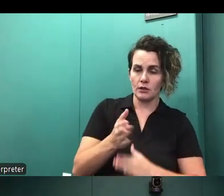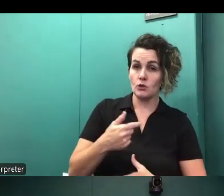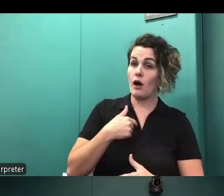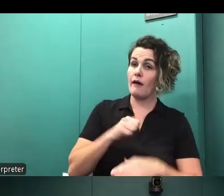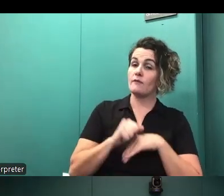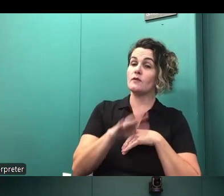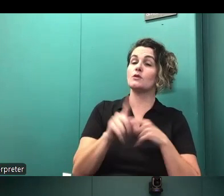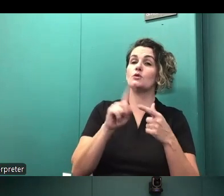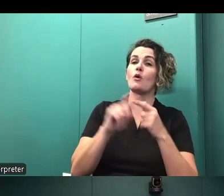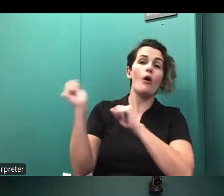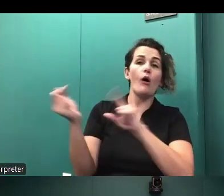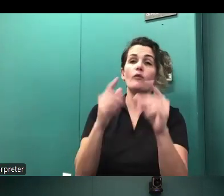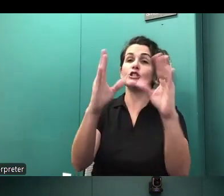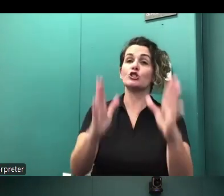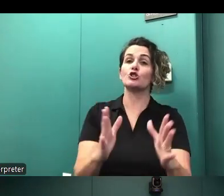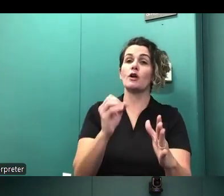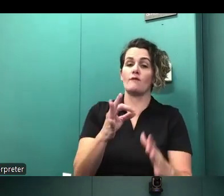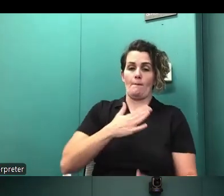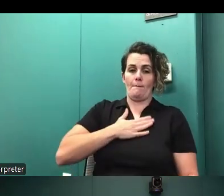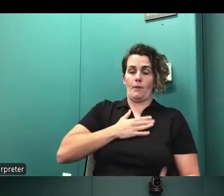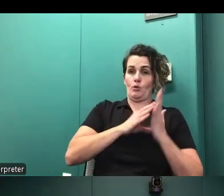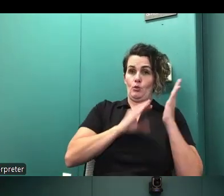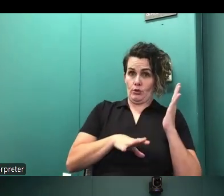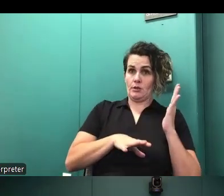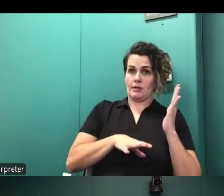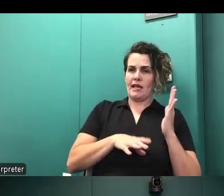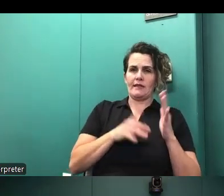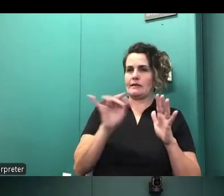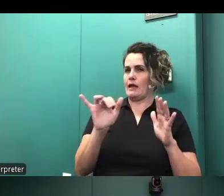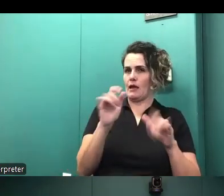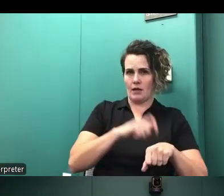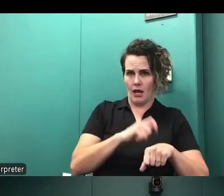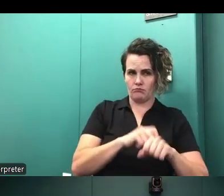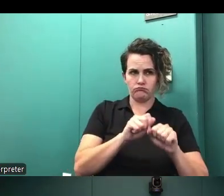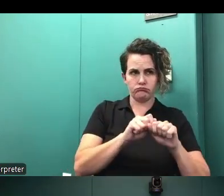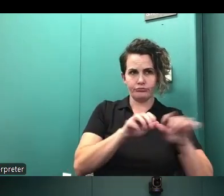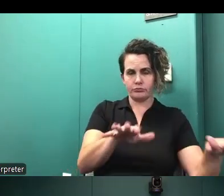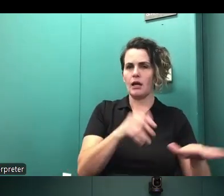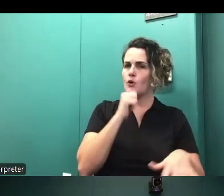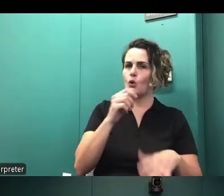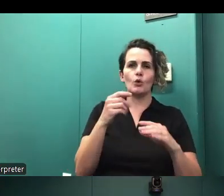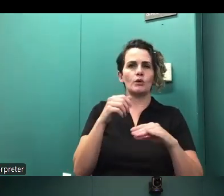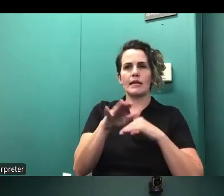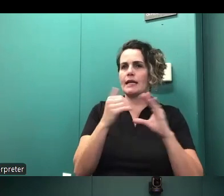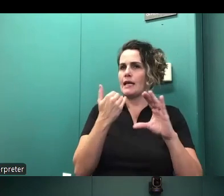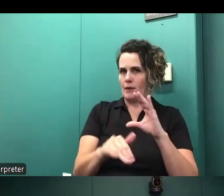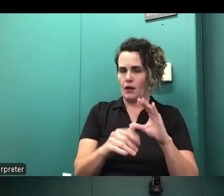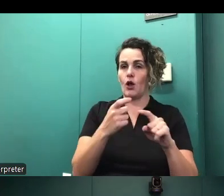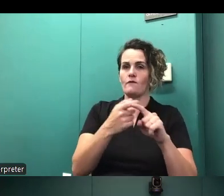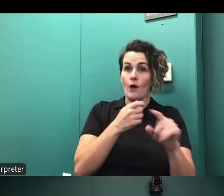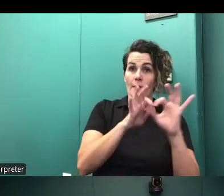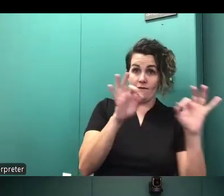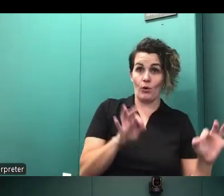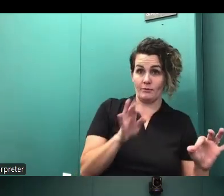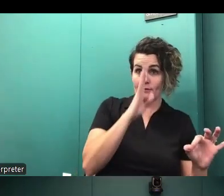it out to all the teachers of my students at once. And I haven't sent it in like an email. I've just sent it from